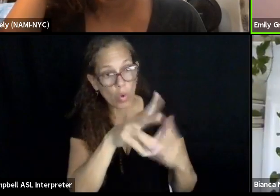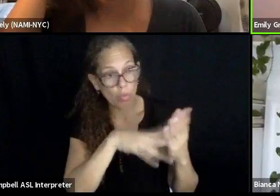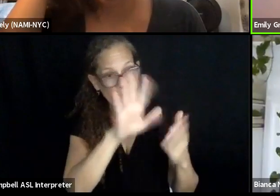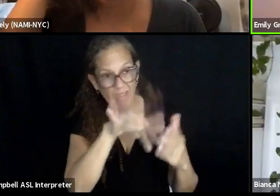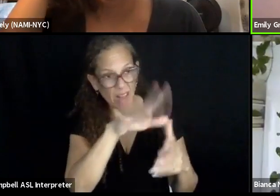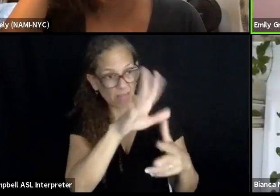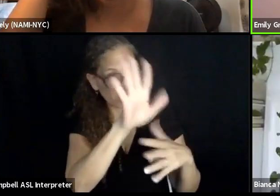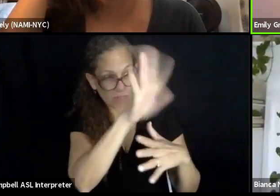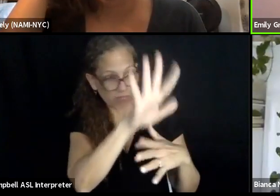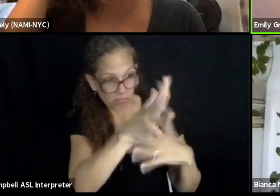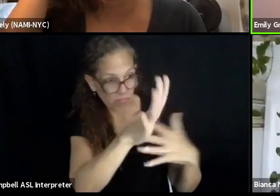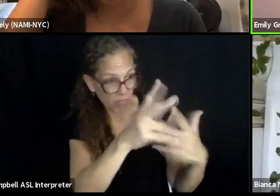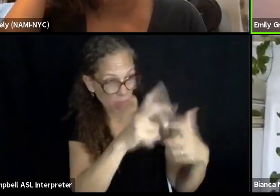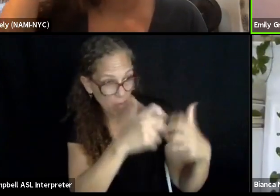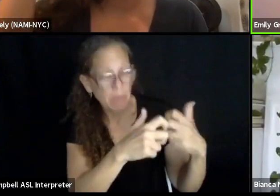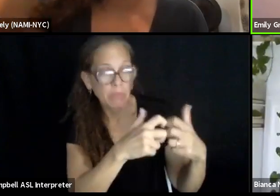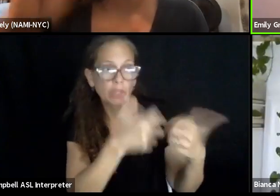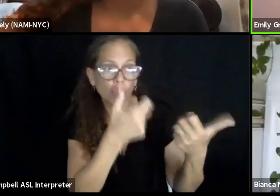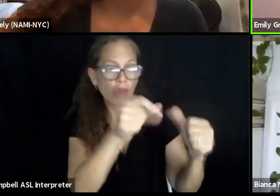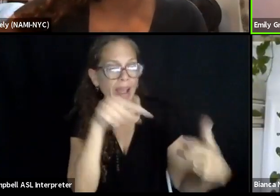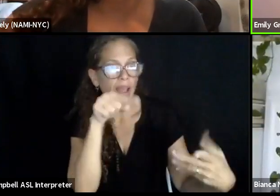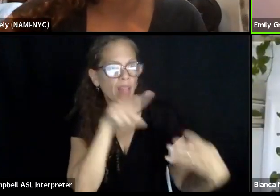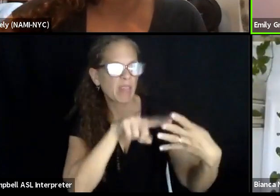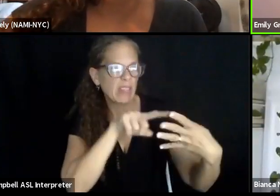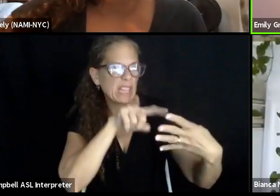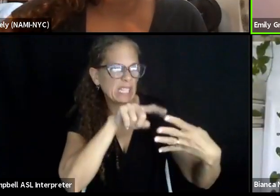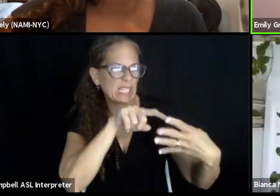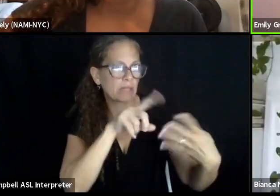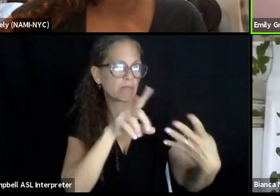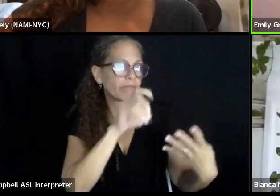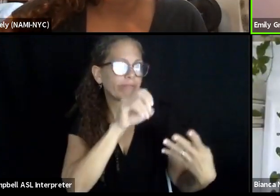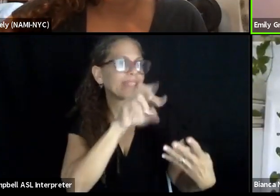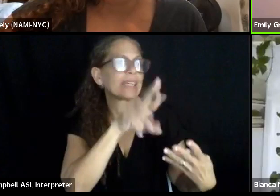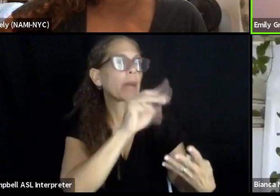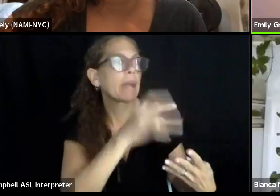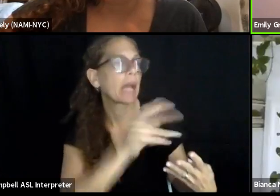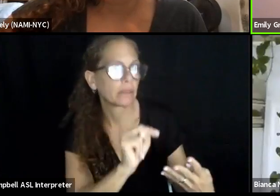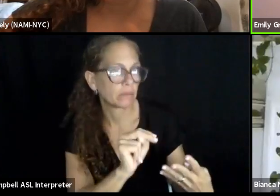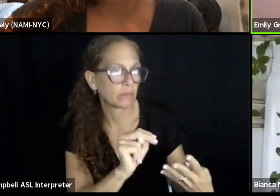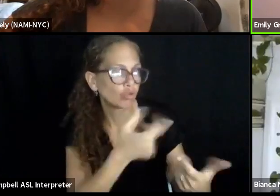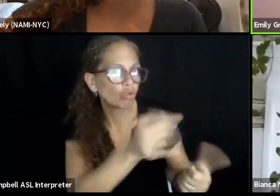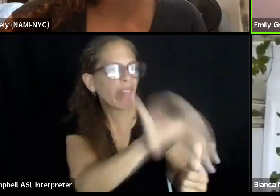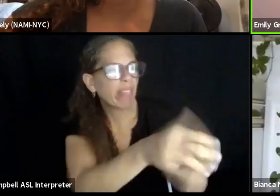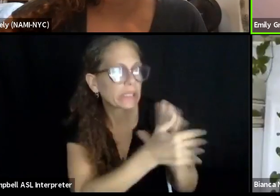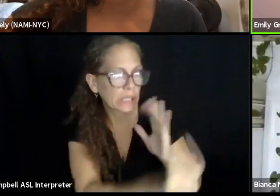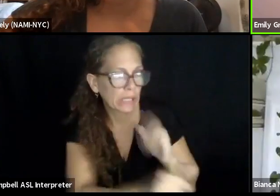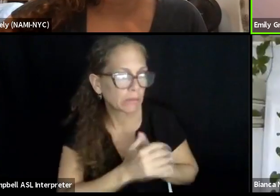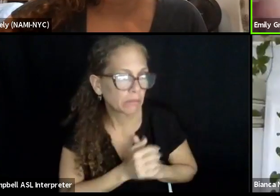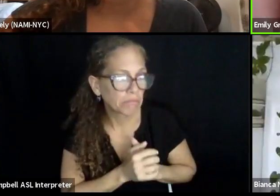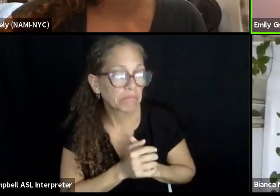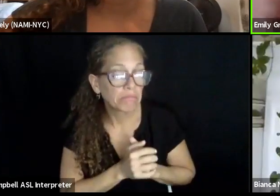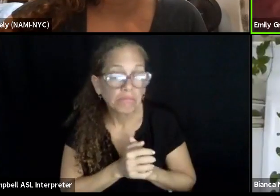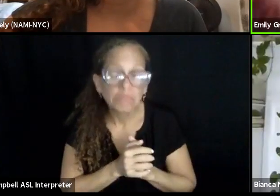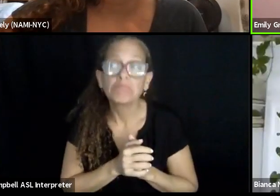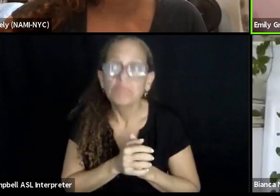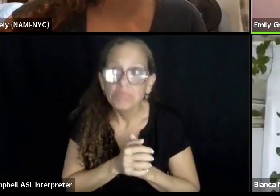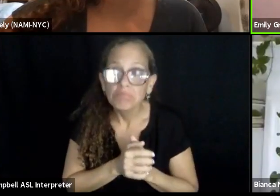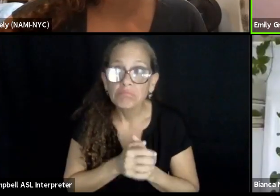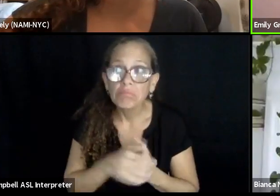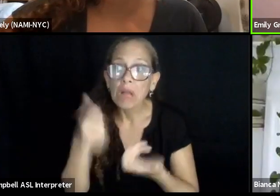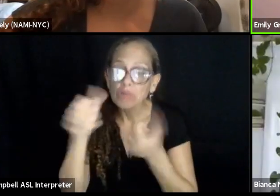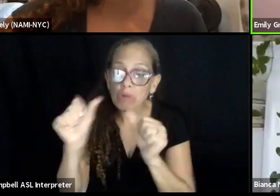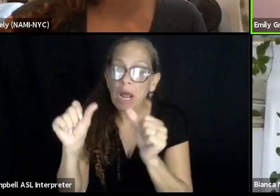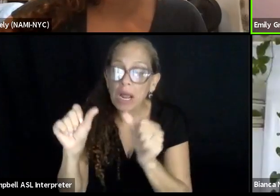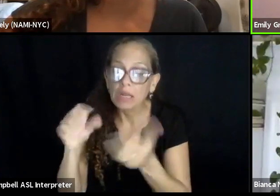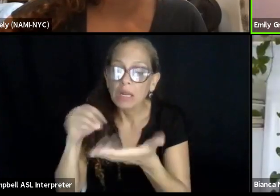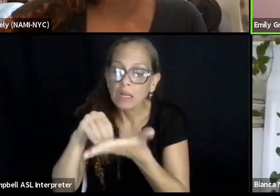you're having. I want you to try Dear Man. And I would try it, and then I would mark down the days